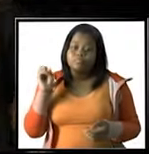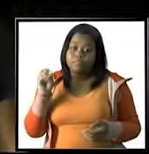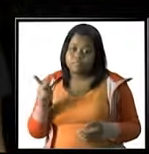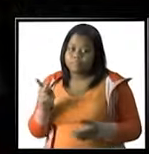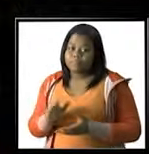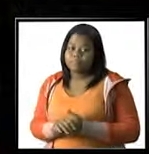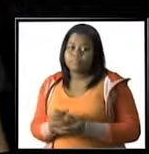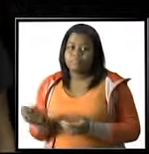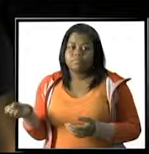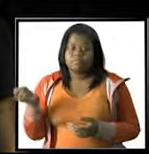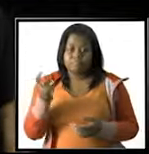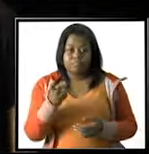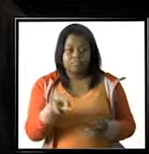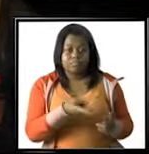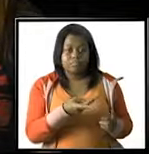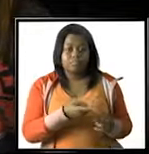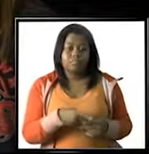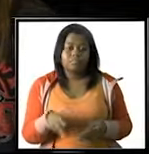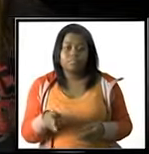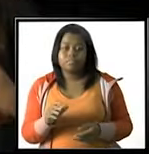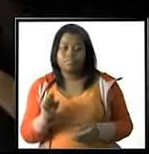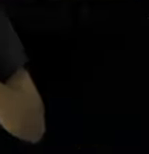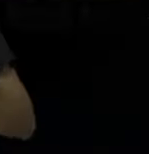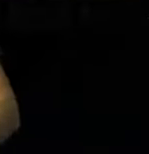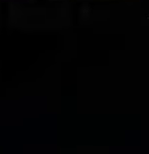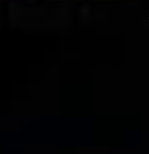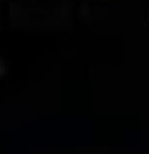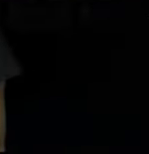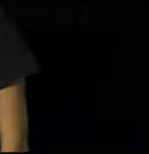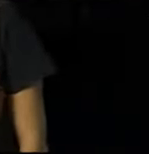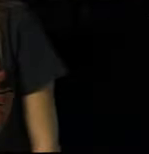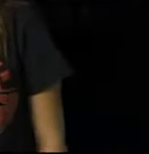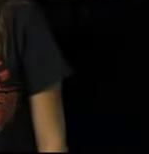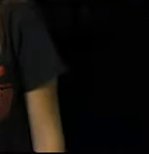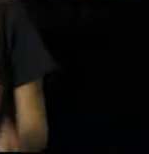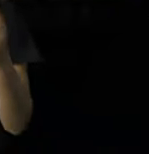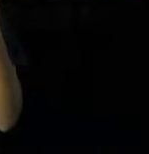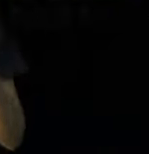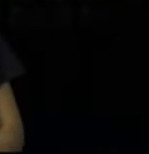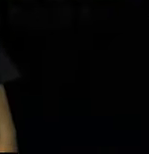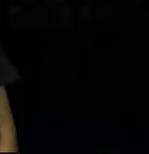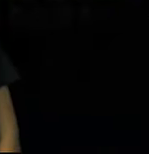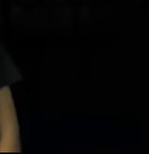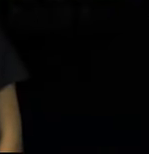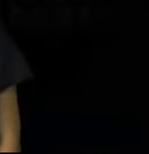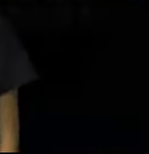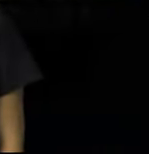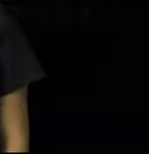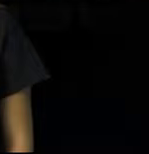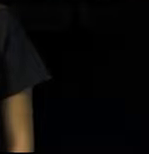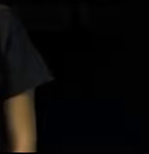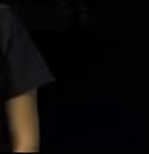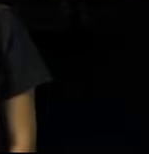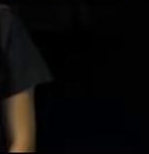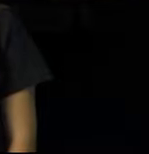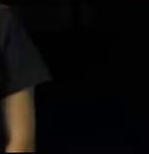1, 2, 3, 4. Y'all, they don't slide down. We have to wrap up the show. I'm Hannah. Well, it's your boy Tate. And see you next week on DMZ News.